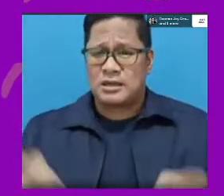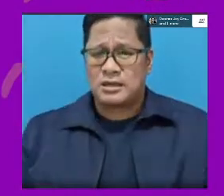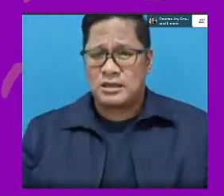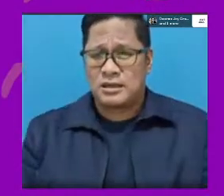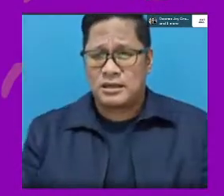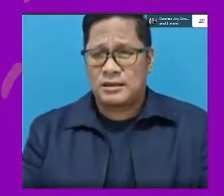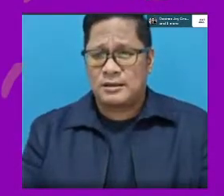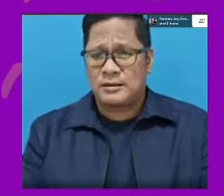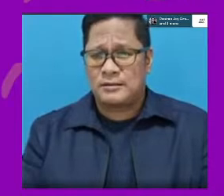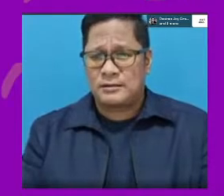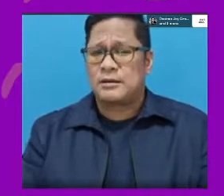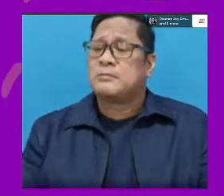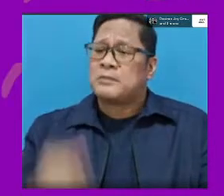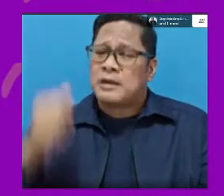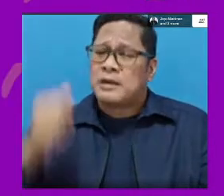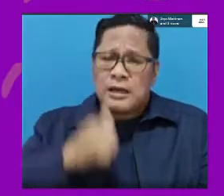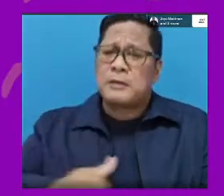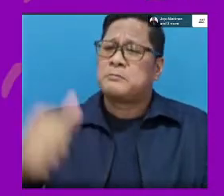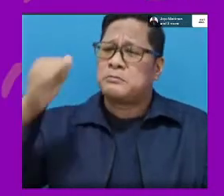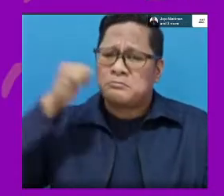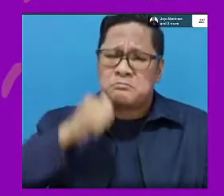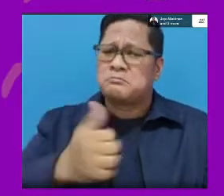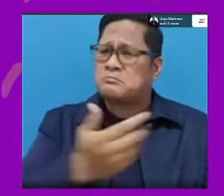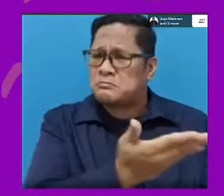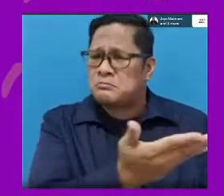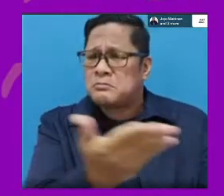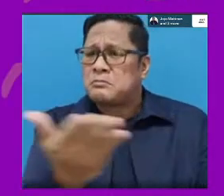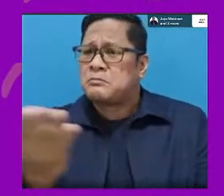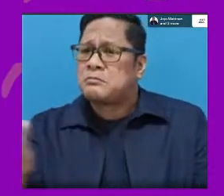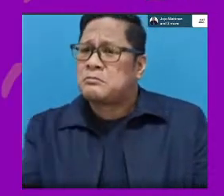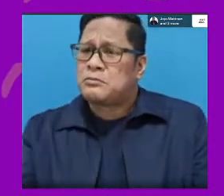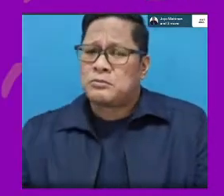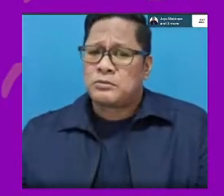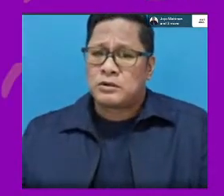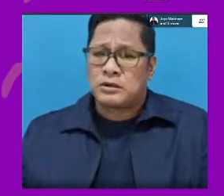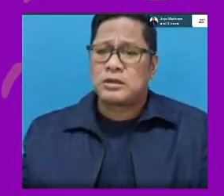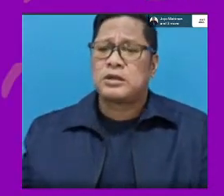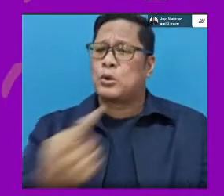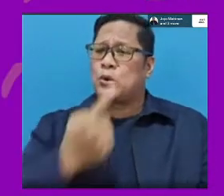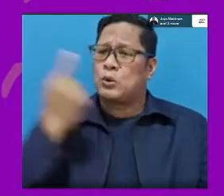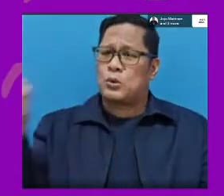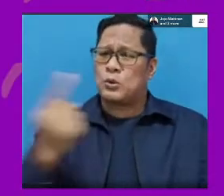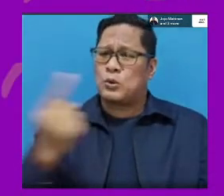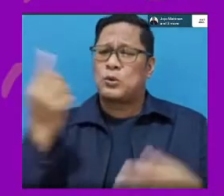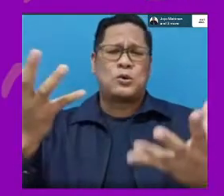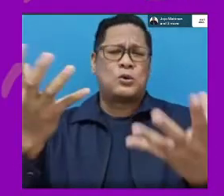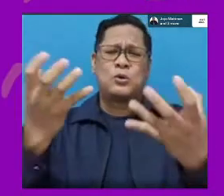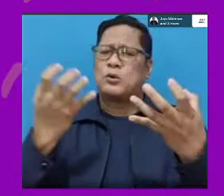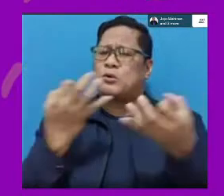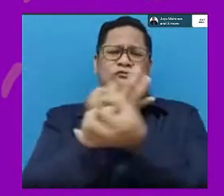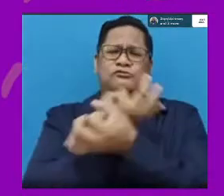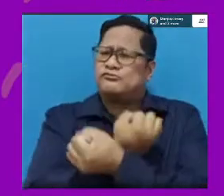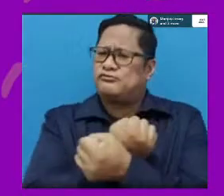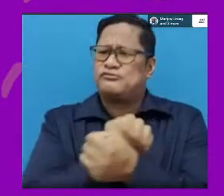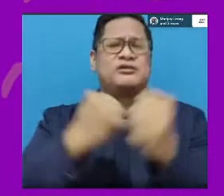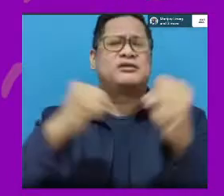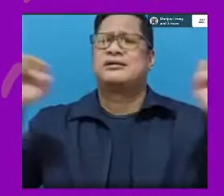Mga babae, ang ngiti na'y lumaya.